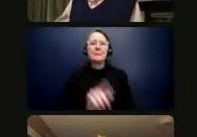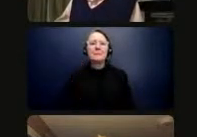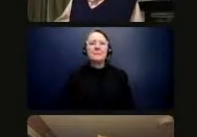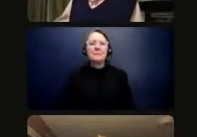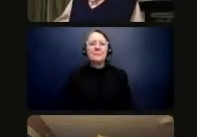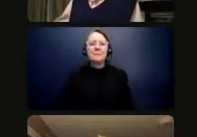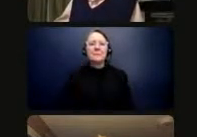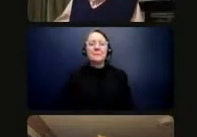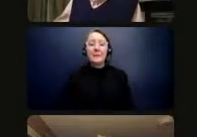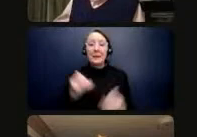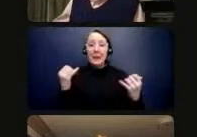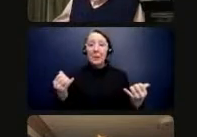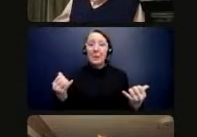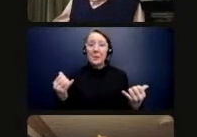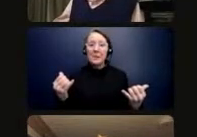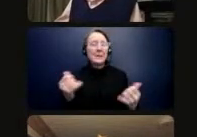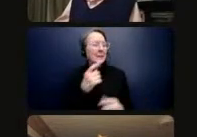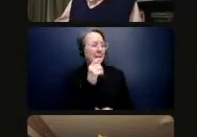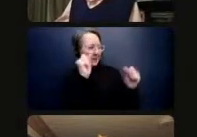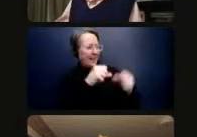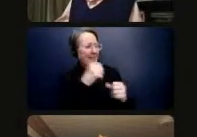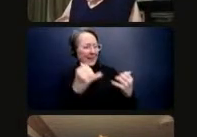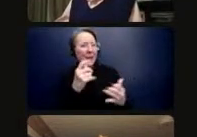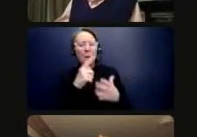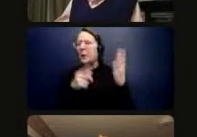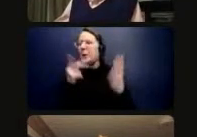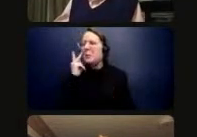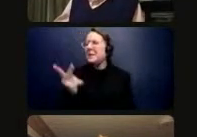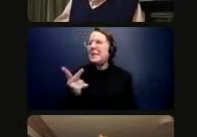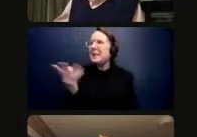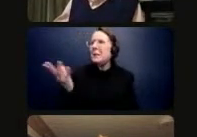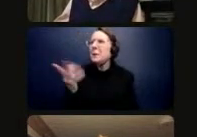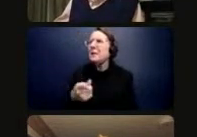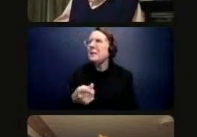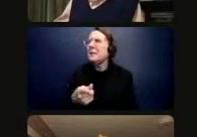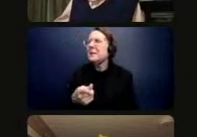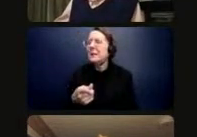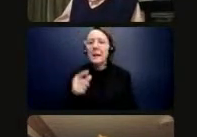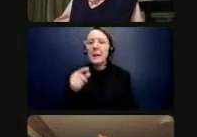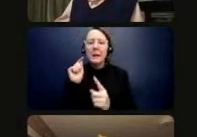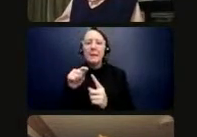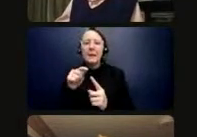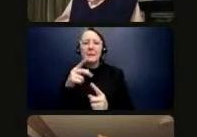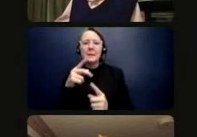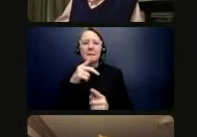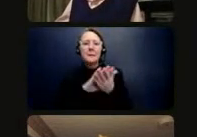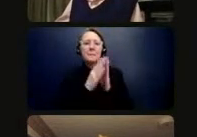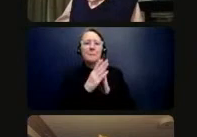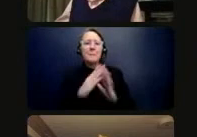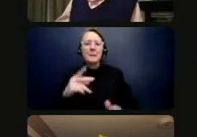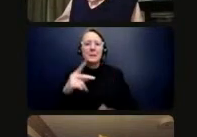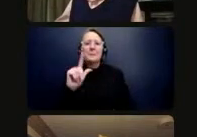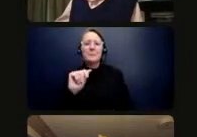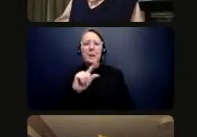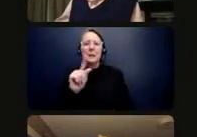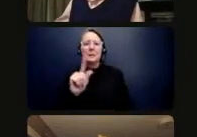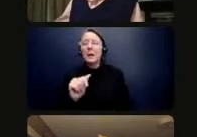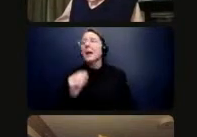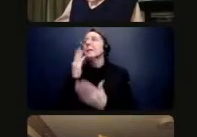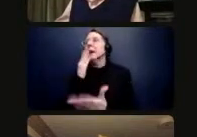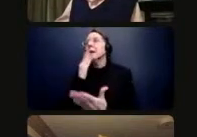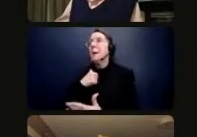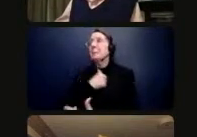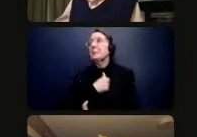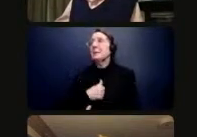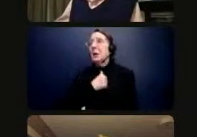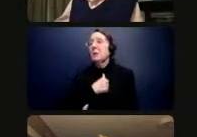How about now? There you go. What do you see? The Peace Plaza. Thank you. I'm so sorry.